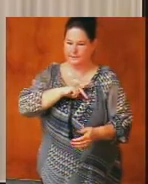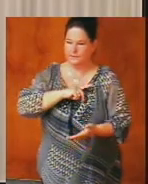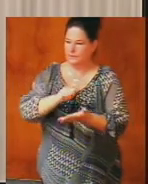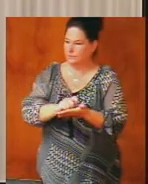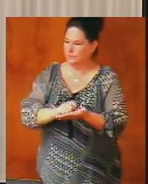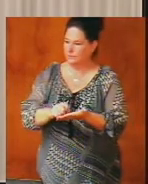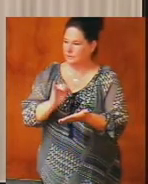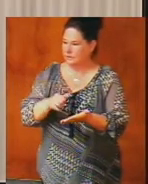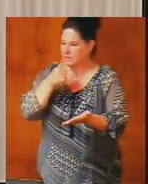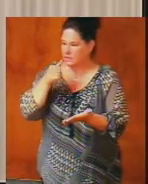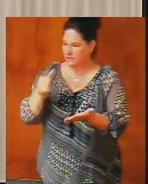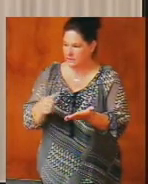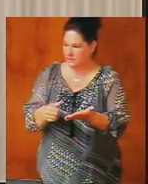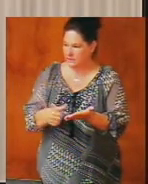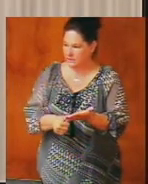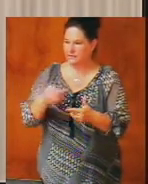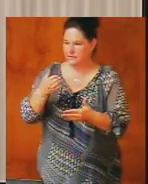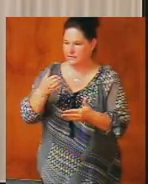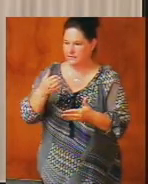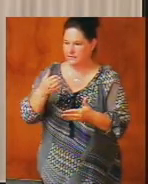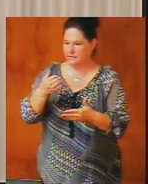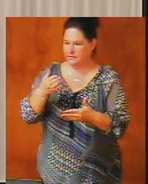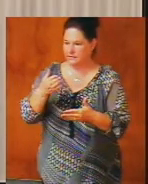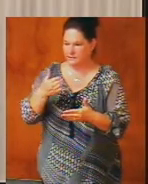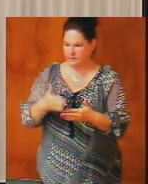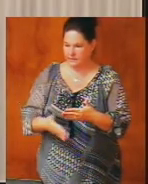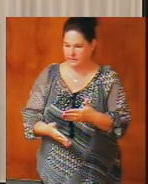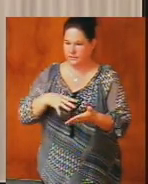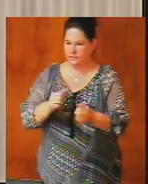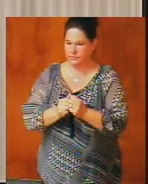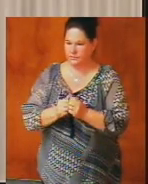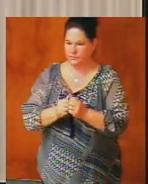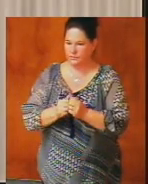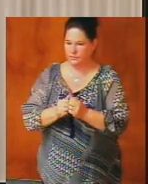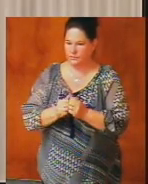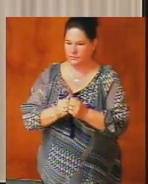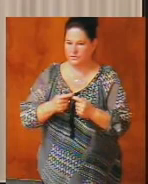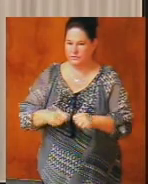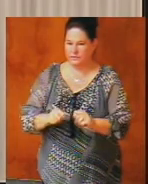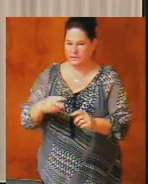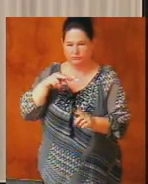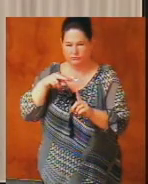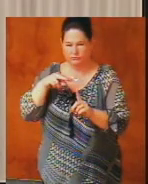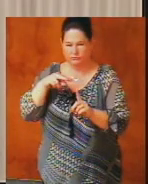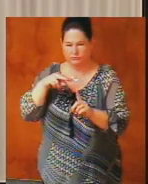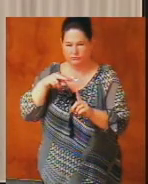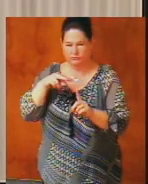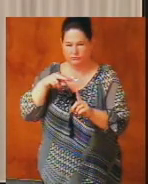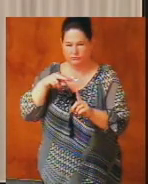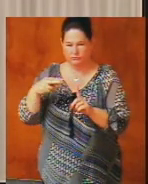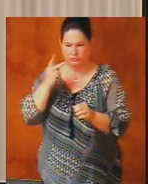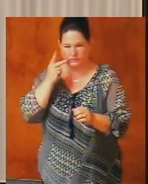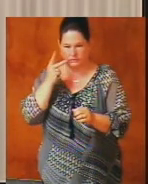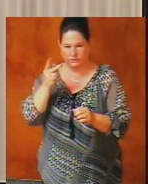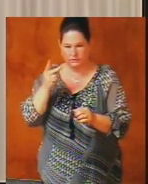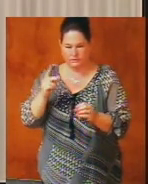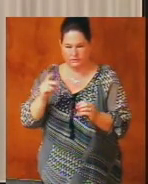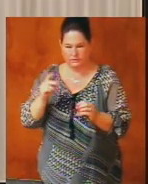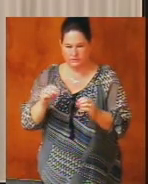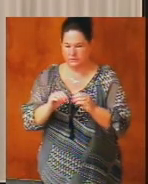letter and then conclude our study by trying to get a bird's eye view of